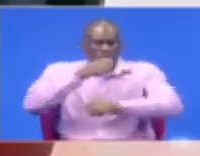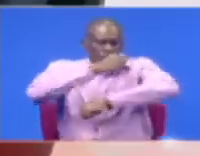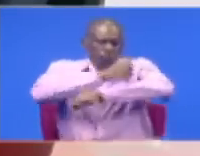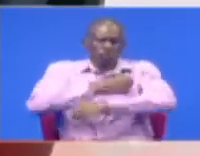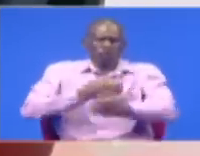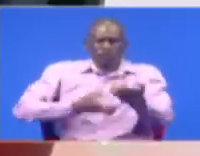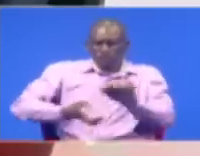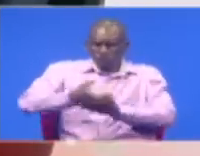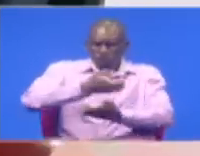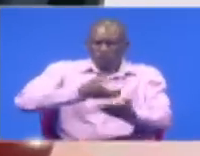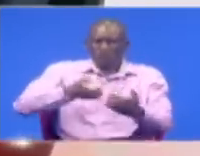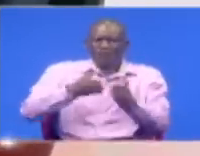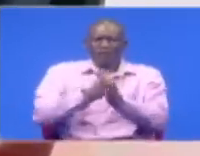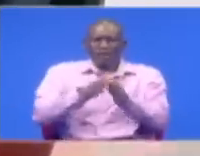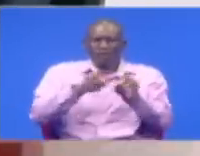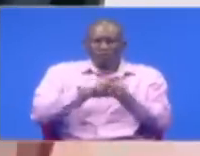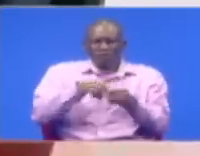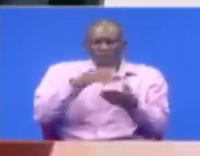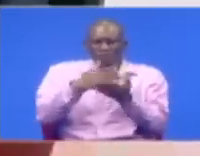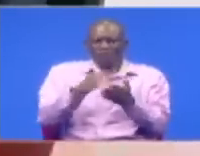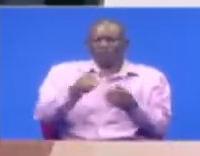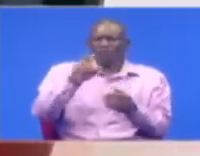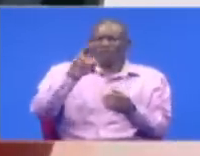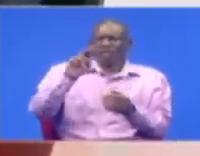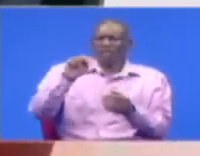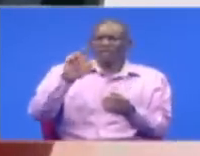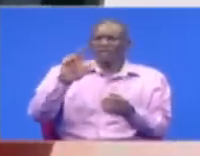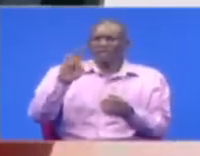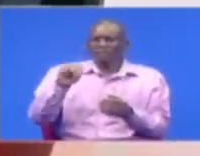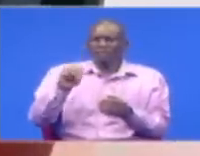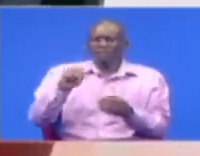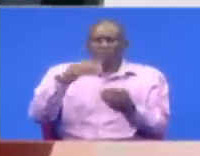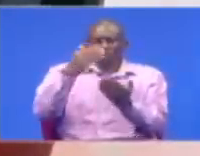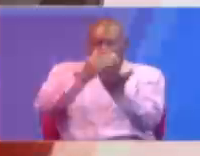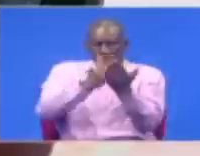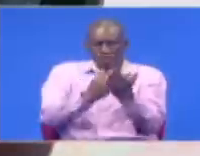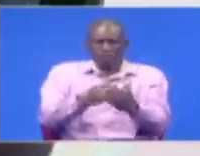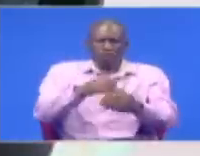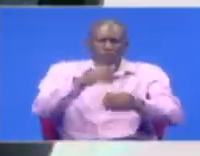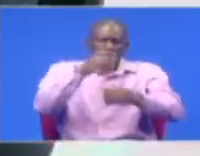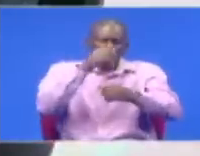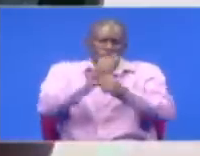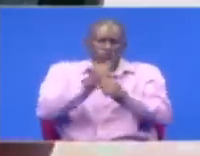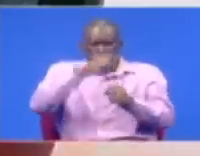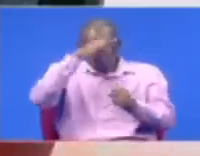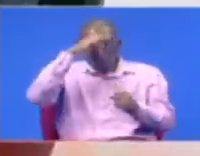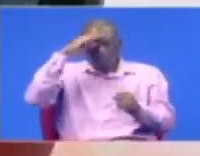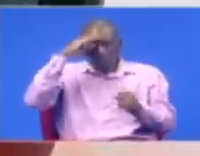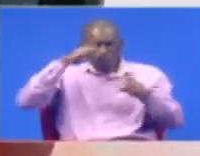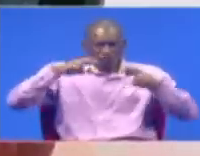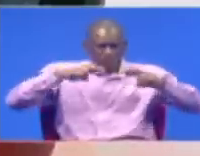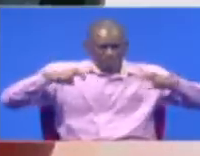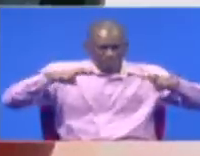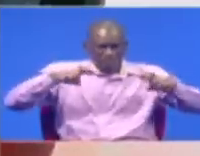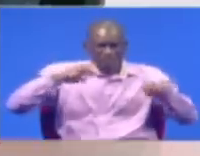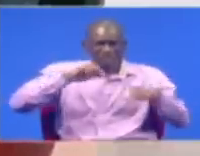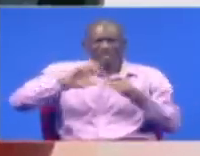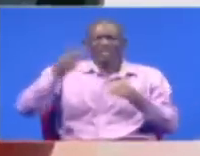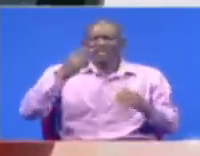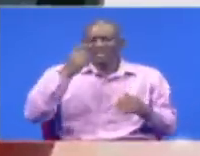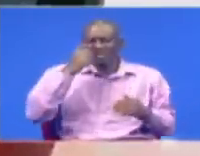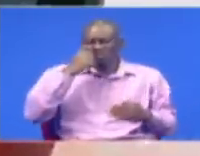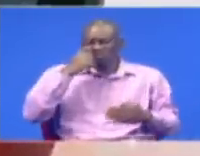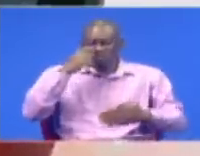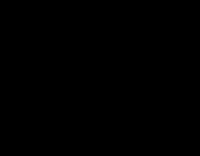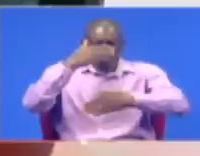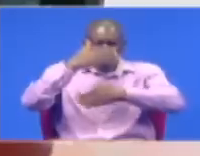Economics, and as part of the LLM program, to undertake original research in Kenya-Sudan